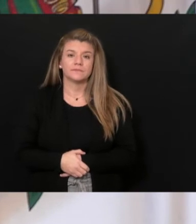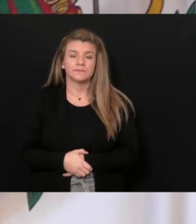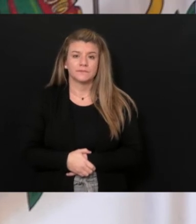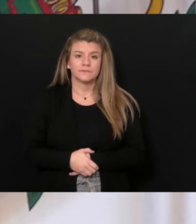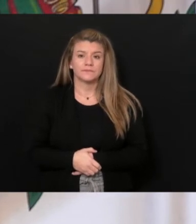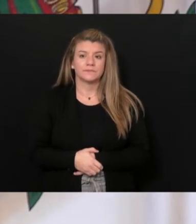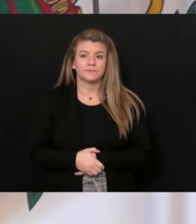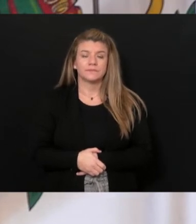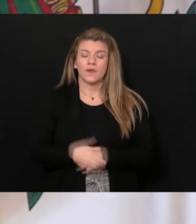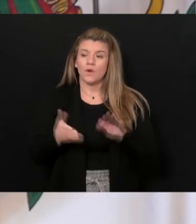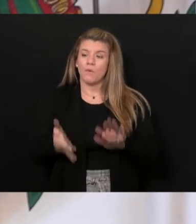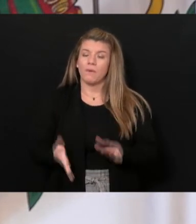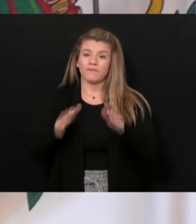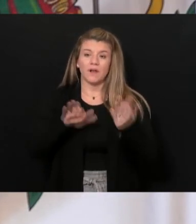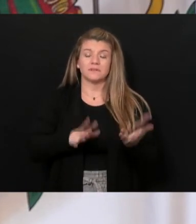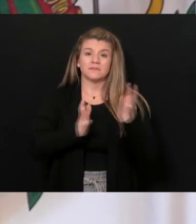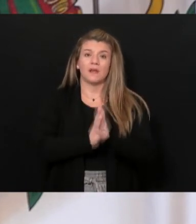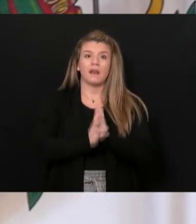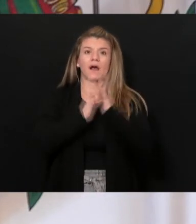we lost a lot of people.